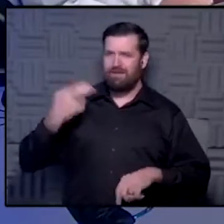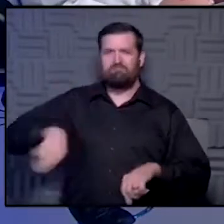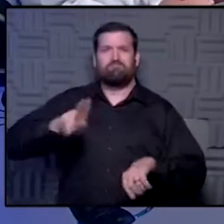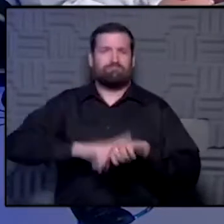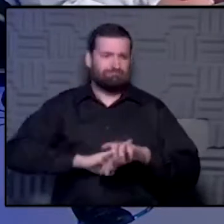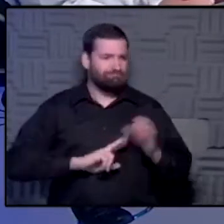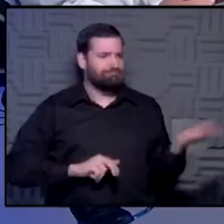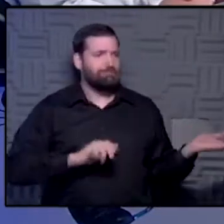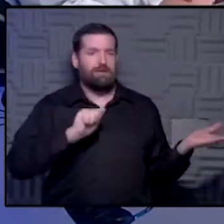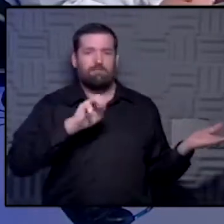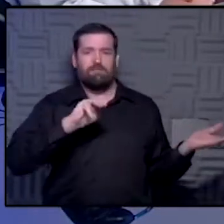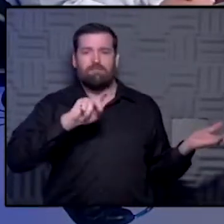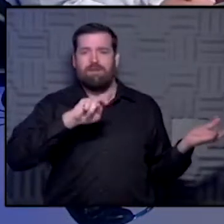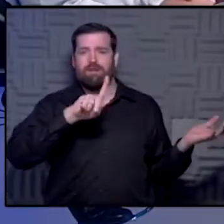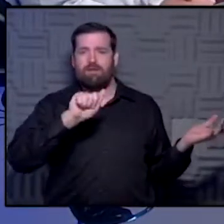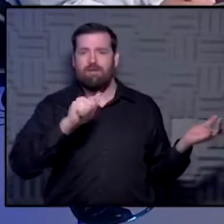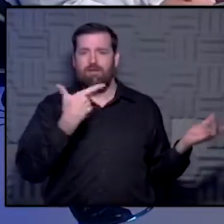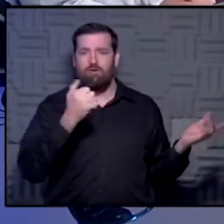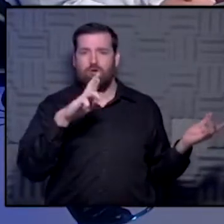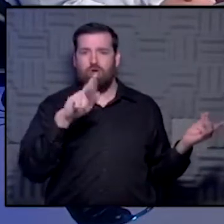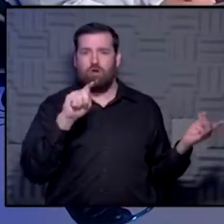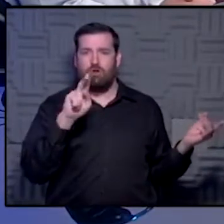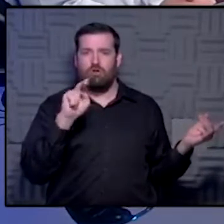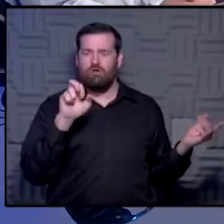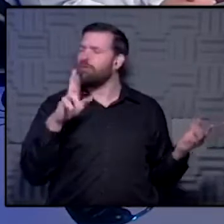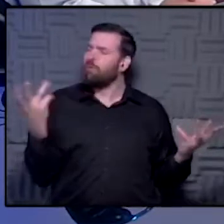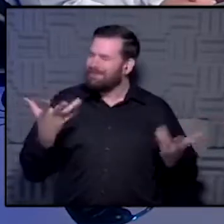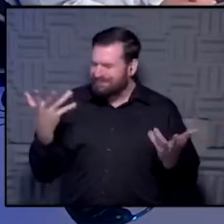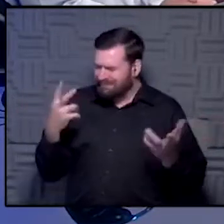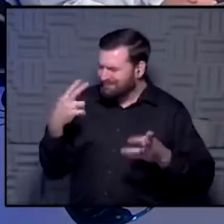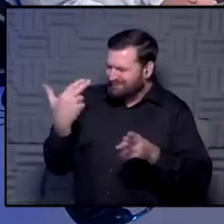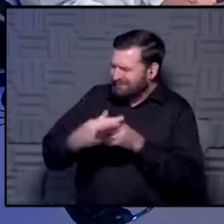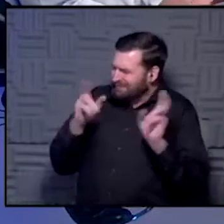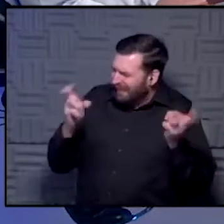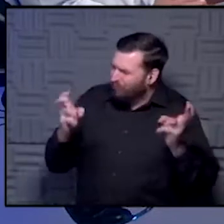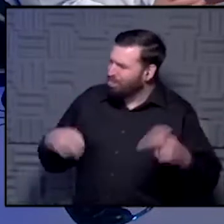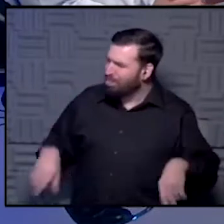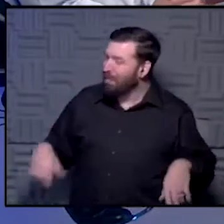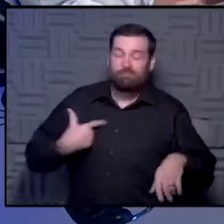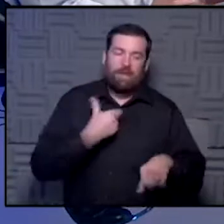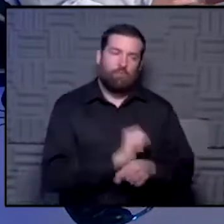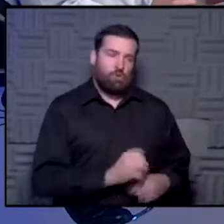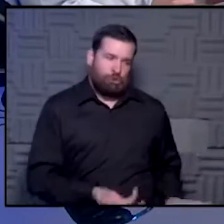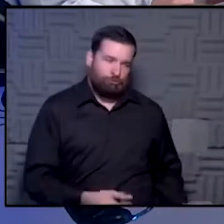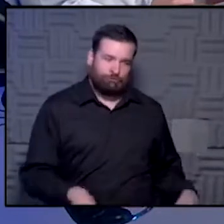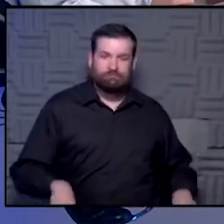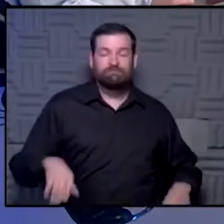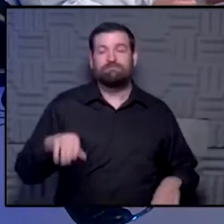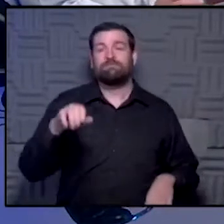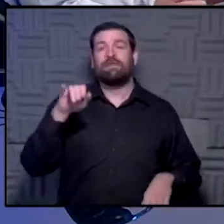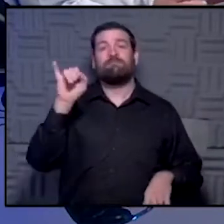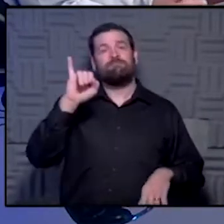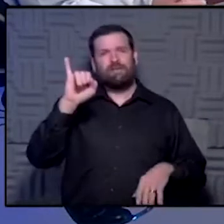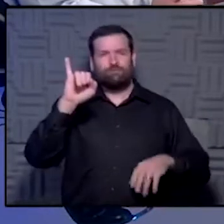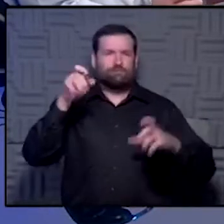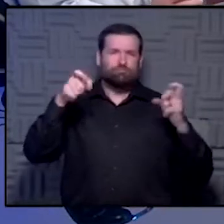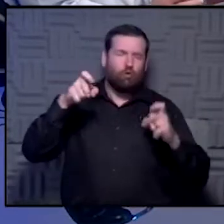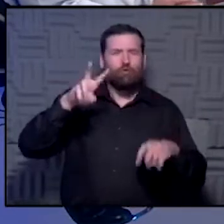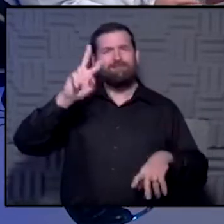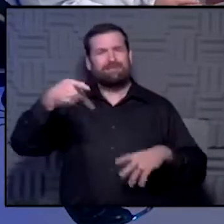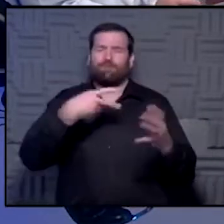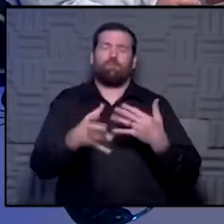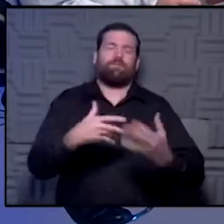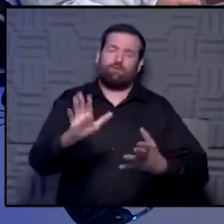left, Amanda Gartner, our infection, what is the right title? Director of Infection Prevention and Control, Vice President, whatever your thing